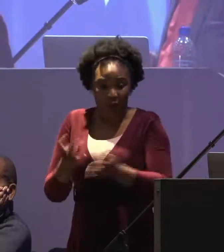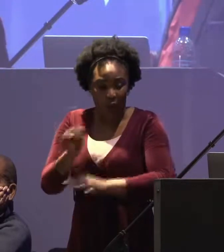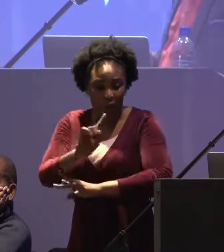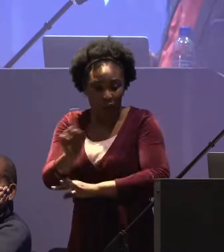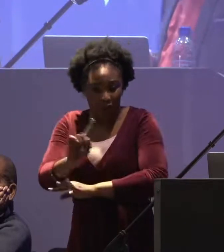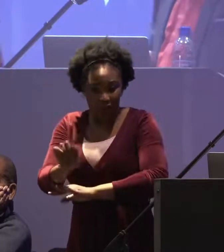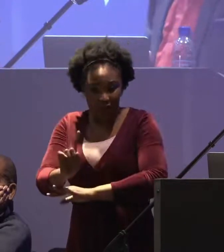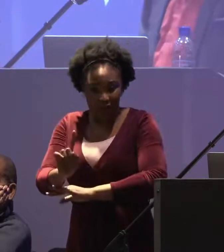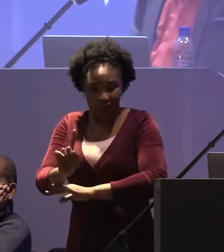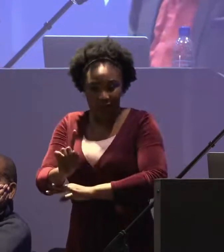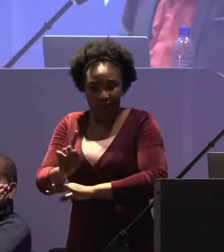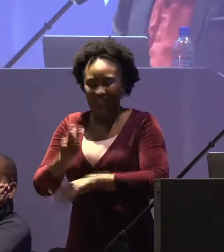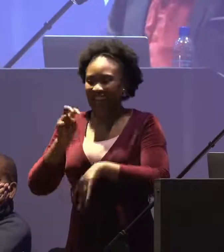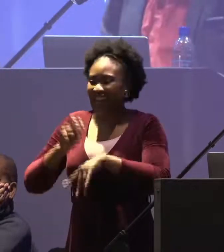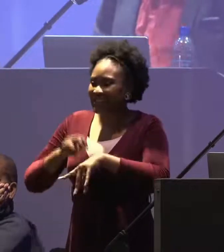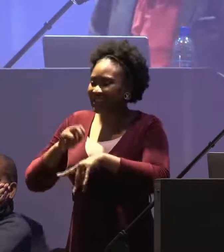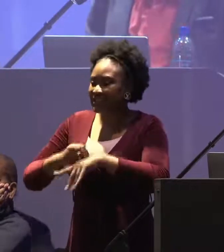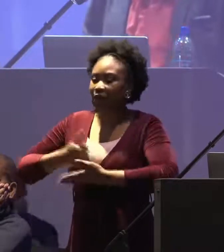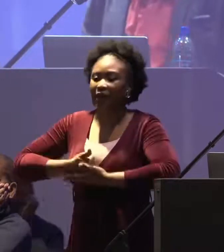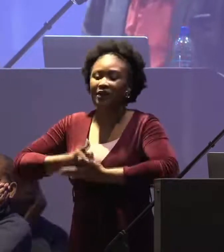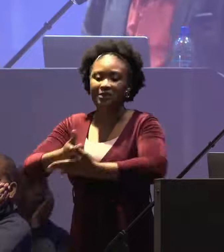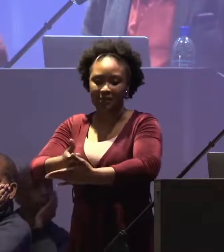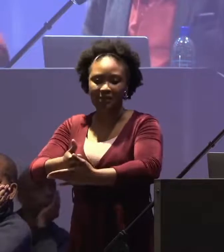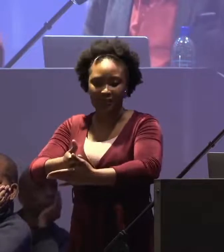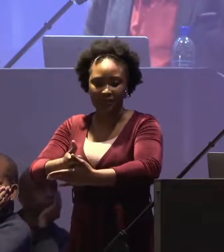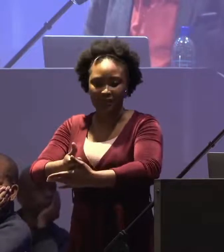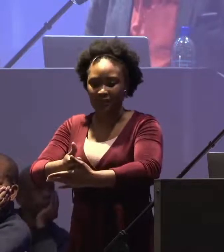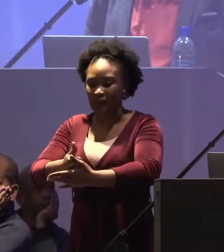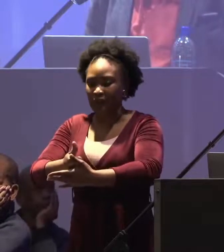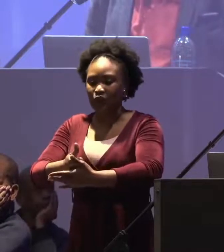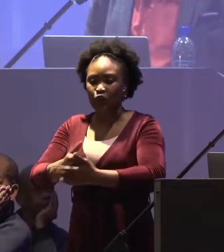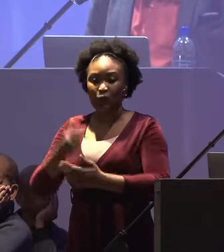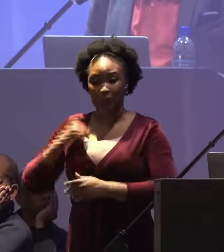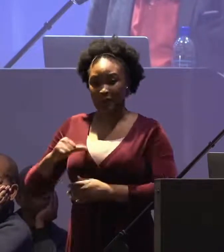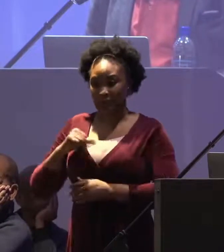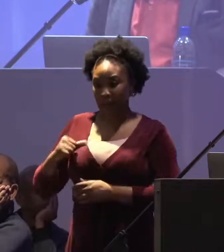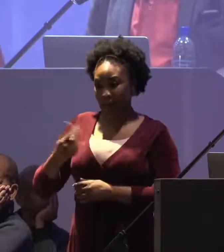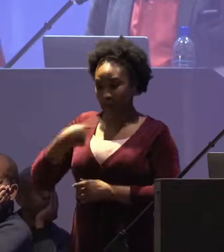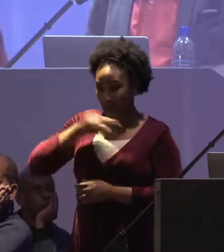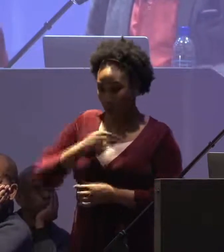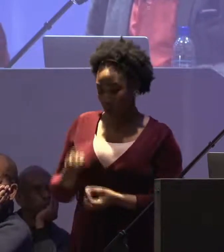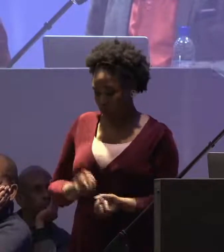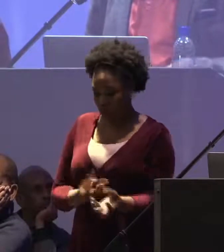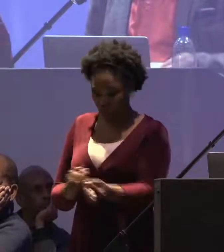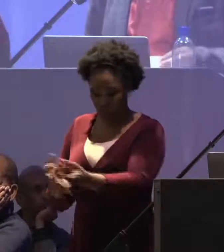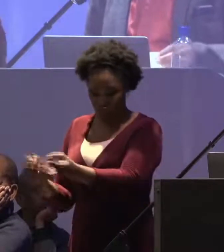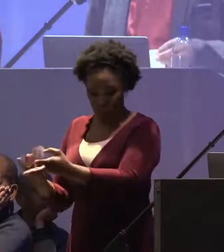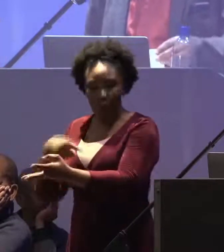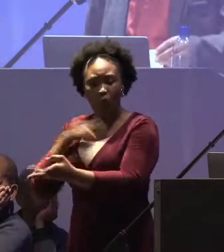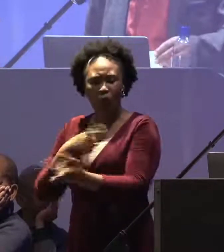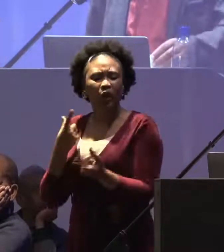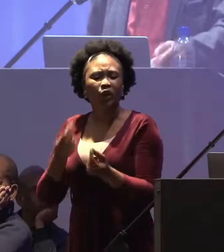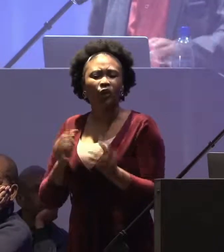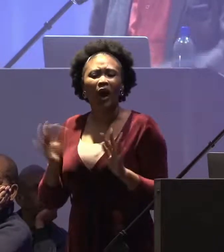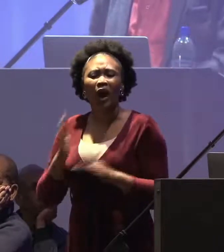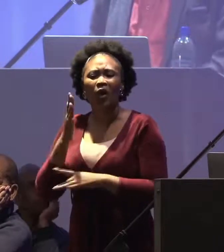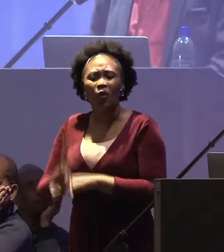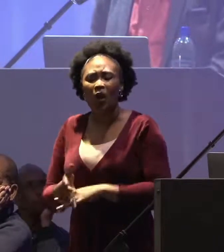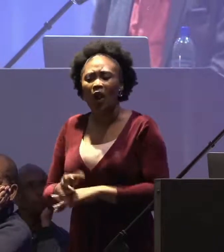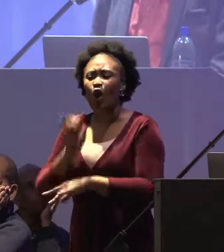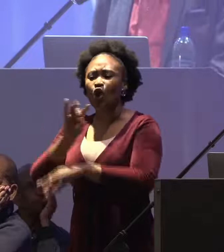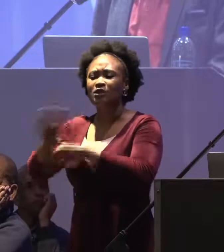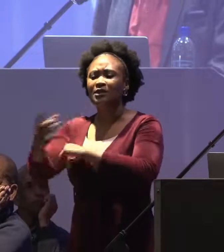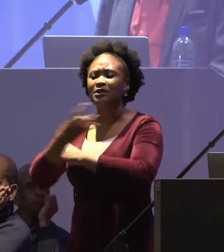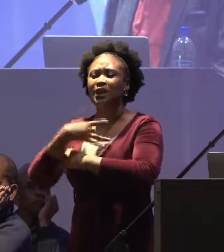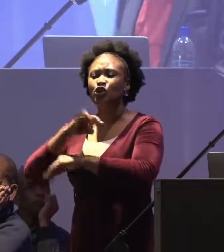necessary assistance to our municipalities, and that we will do that through our consultation